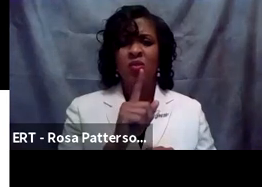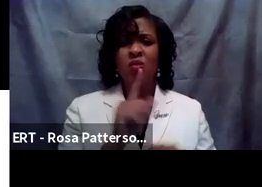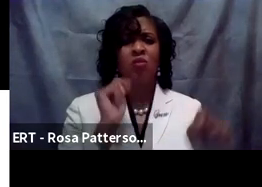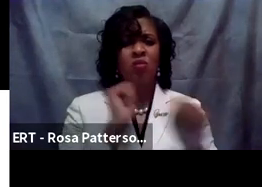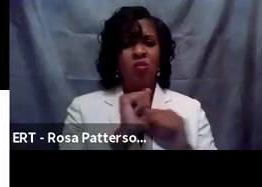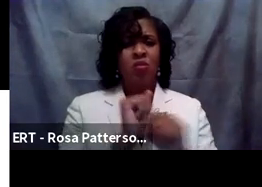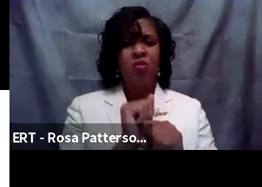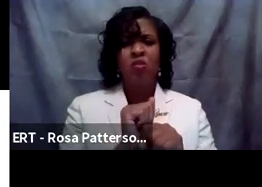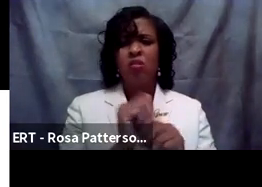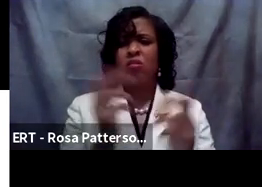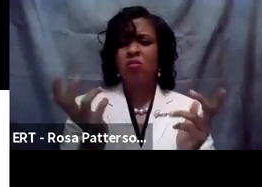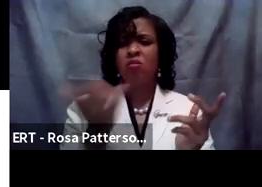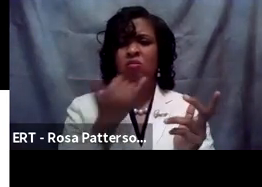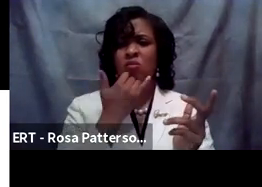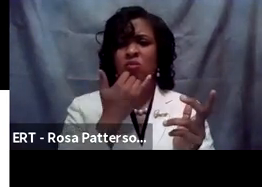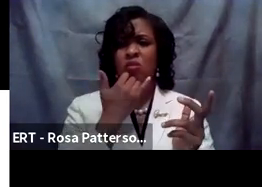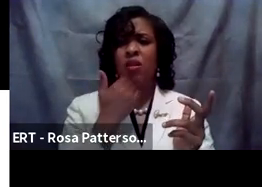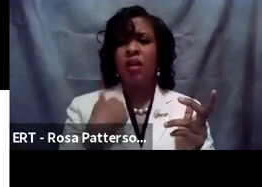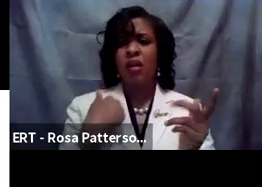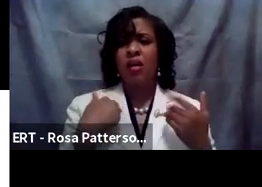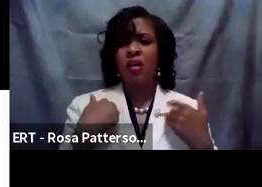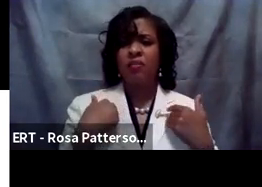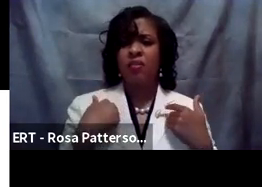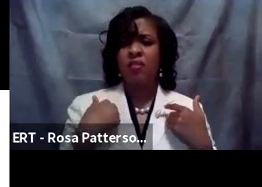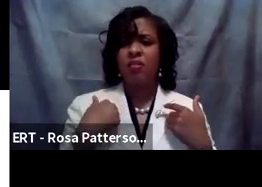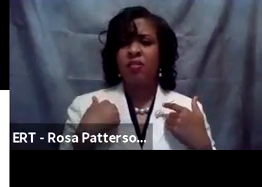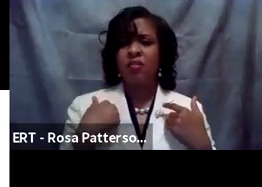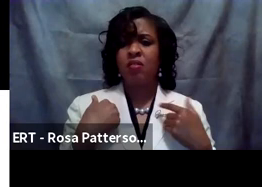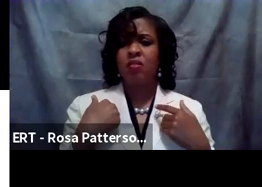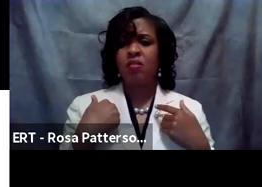the glitch. I don't know. I got it. You got it to work?